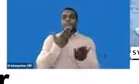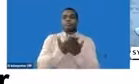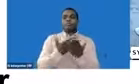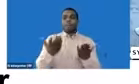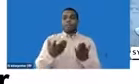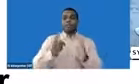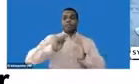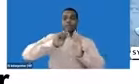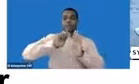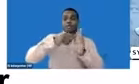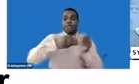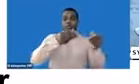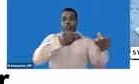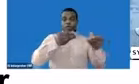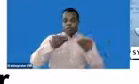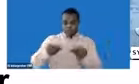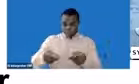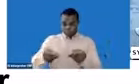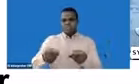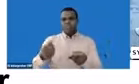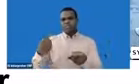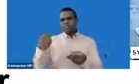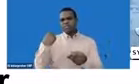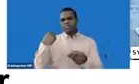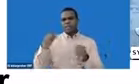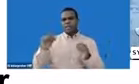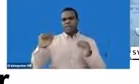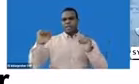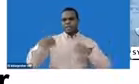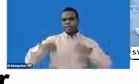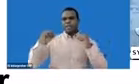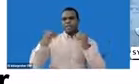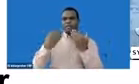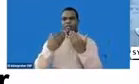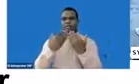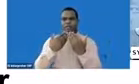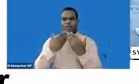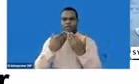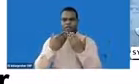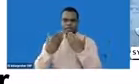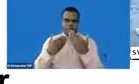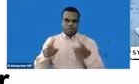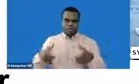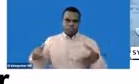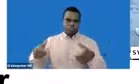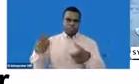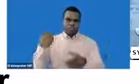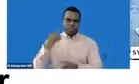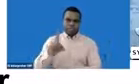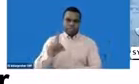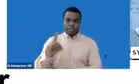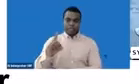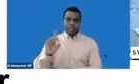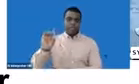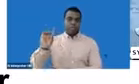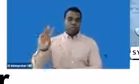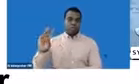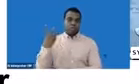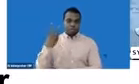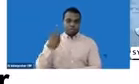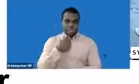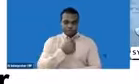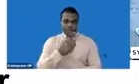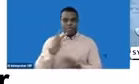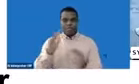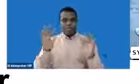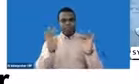Also, TechShare Pro just a week ago in London had also several AI components to their discussions, and I believe also that is